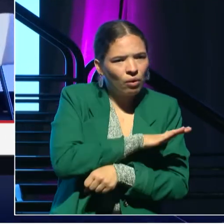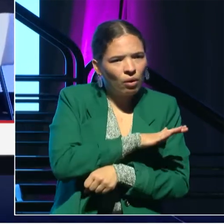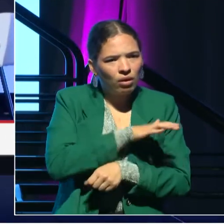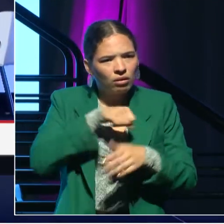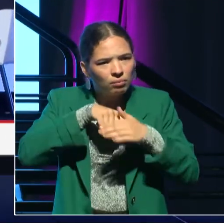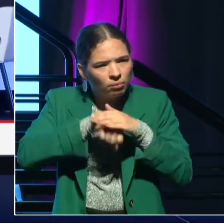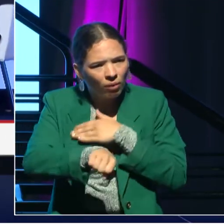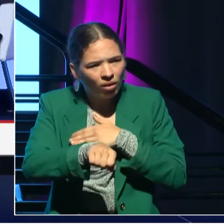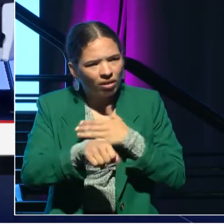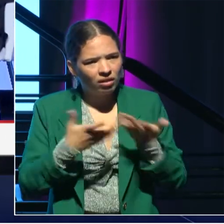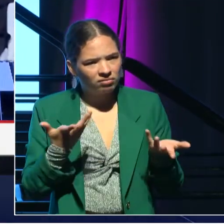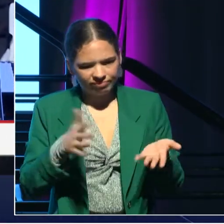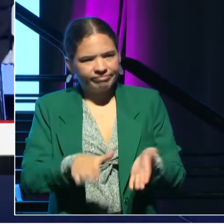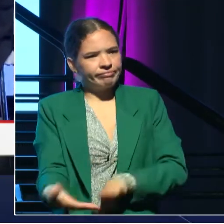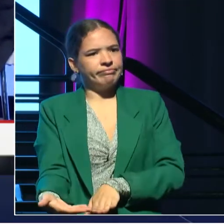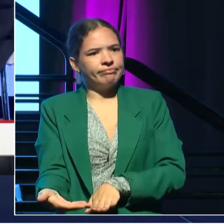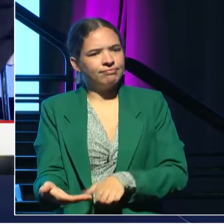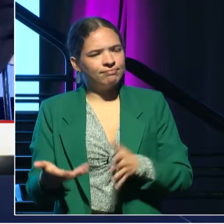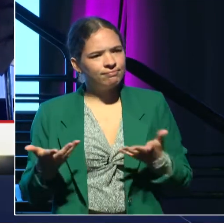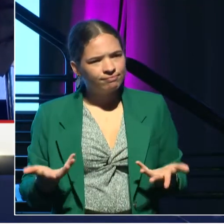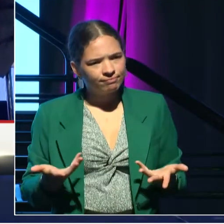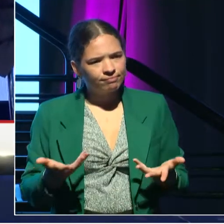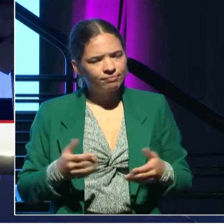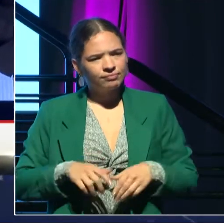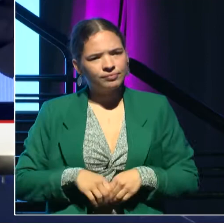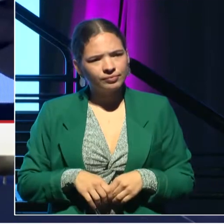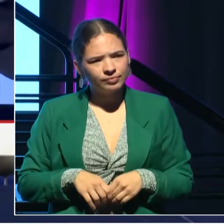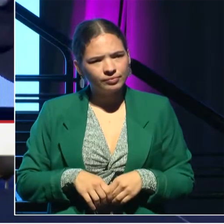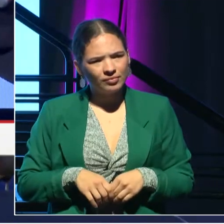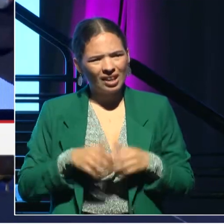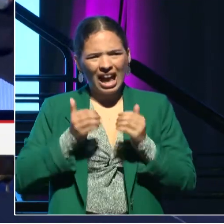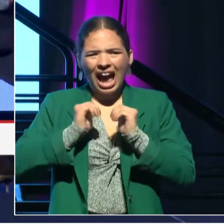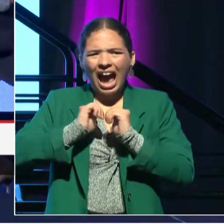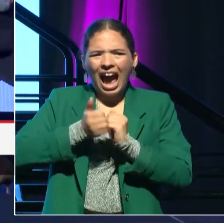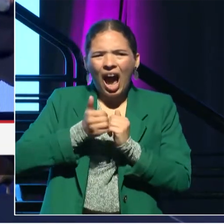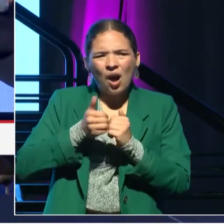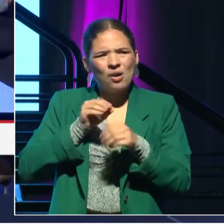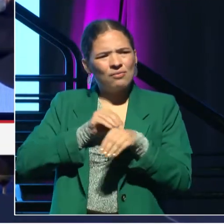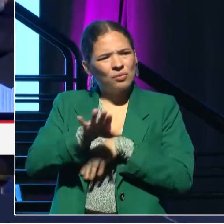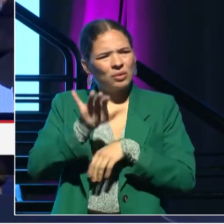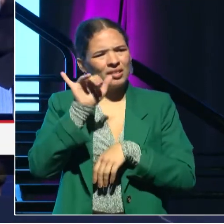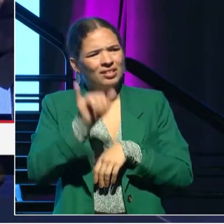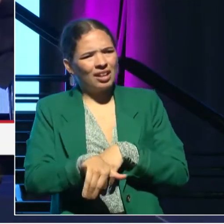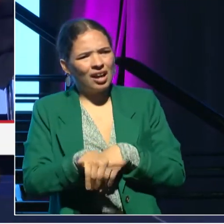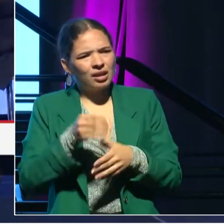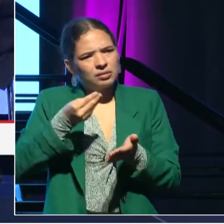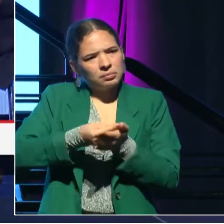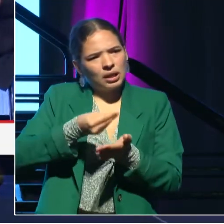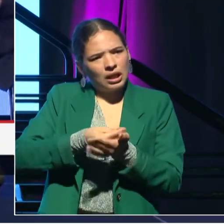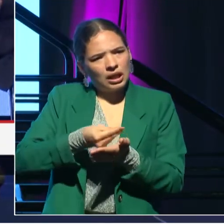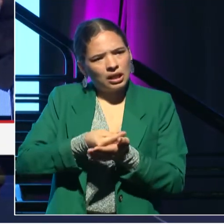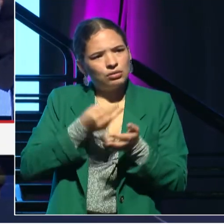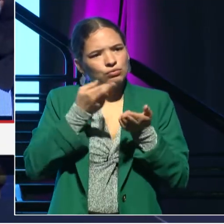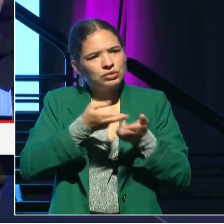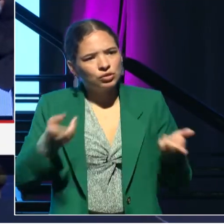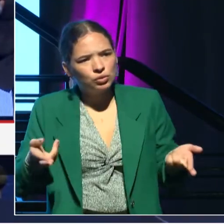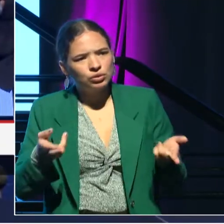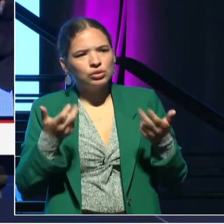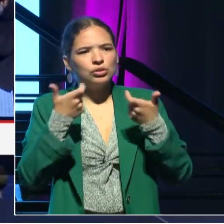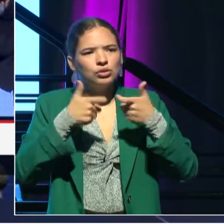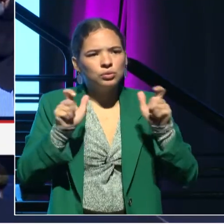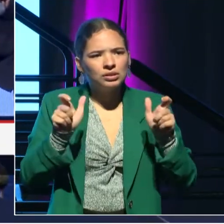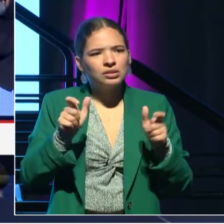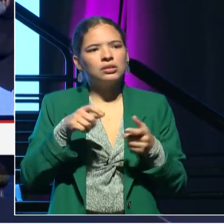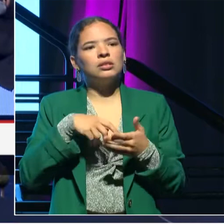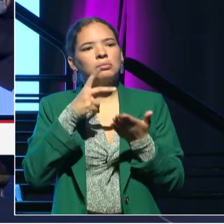that you have already talked about. Putting financial resources into hands, creating programs around equity